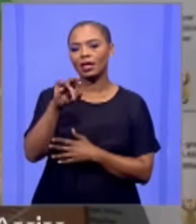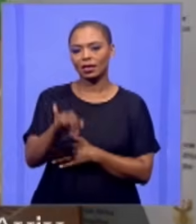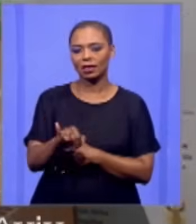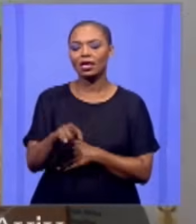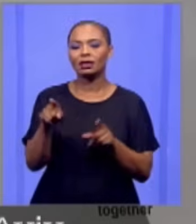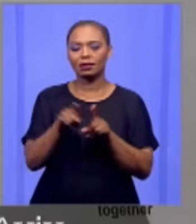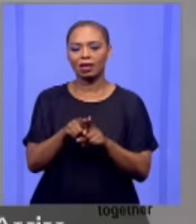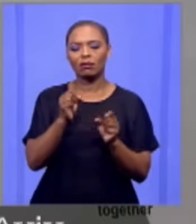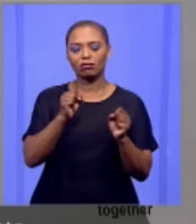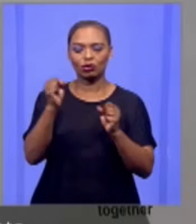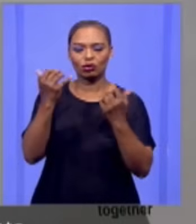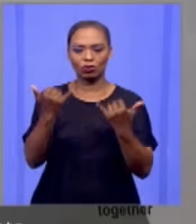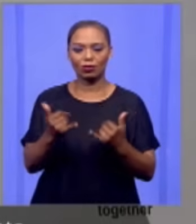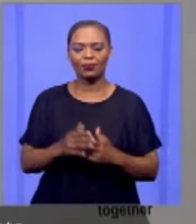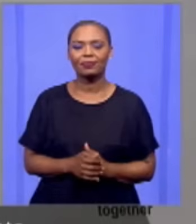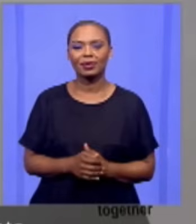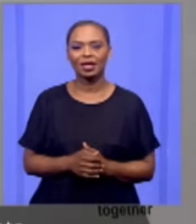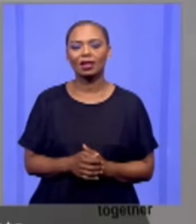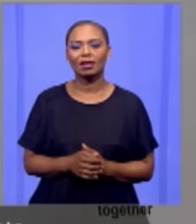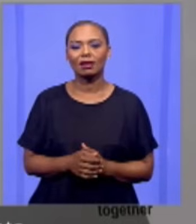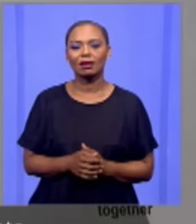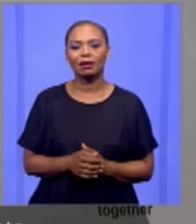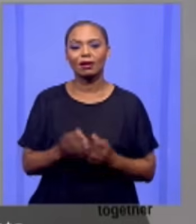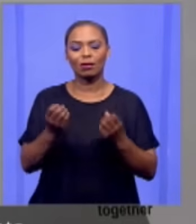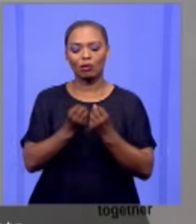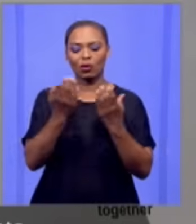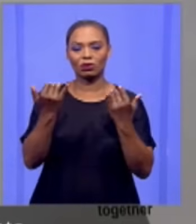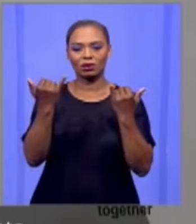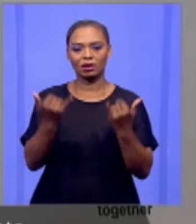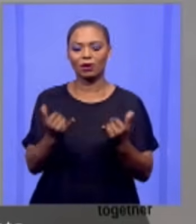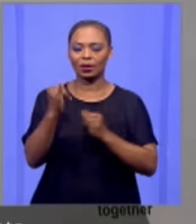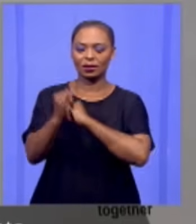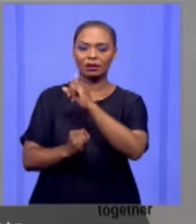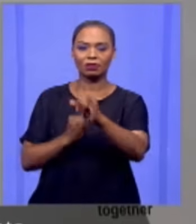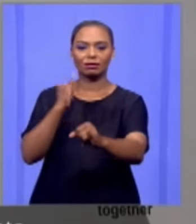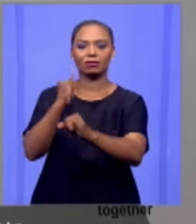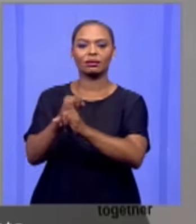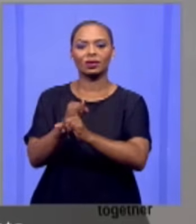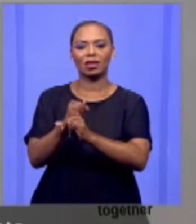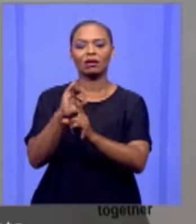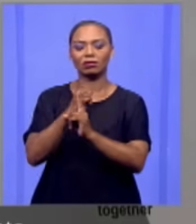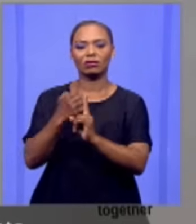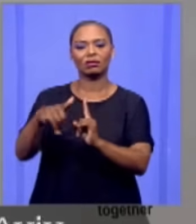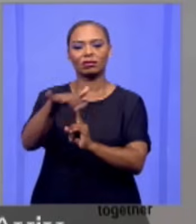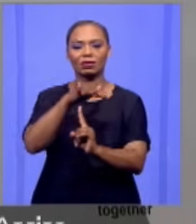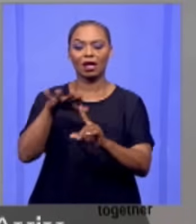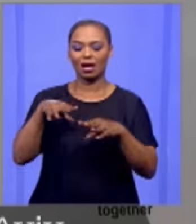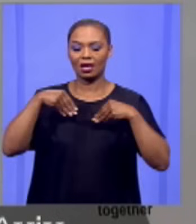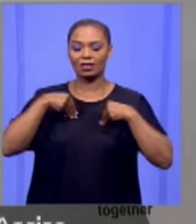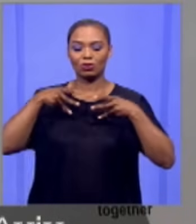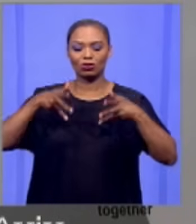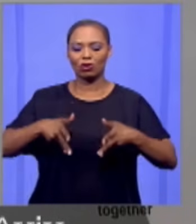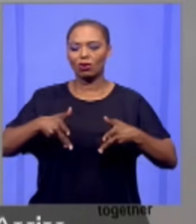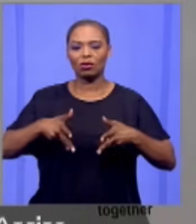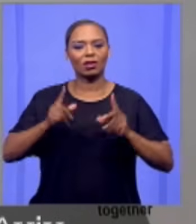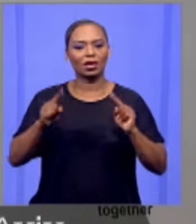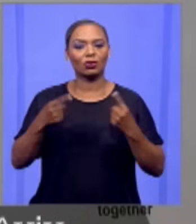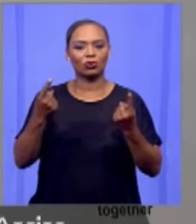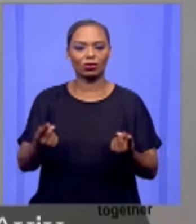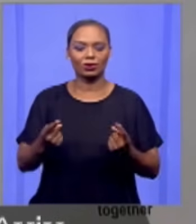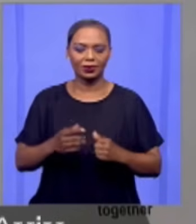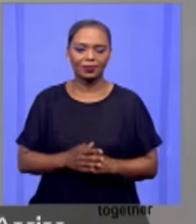A genocide under the watch of the international community cannot be tolerated.